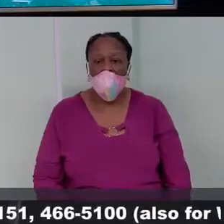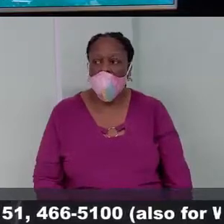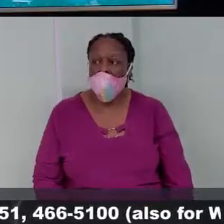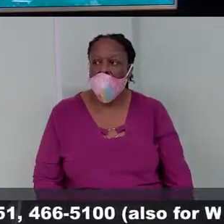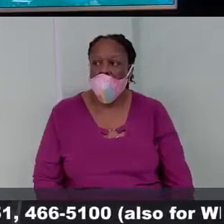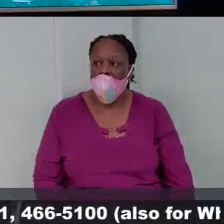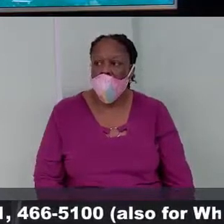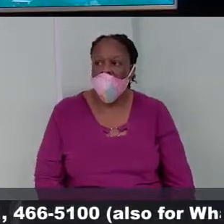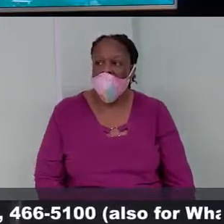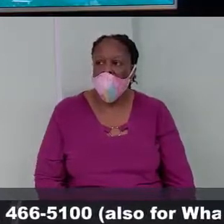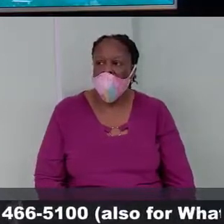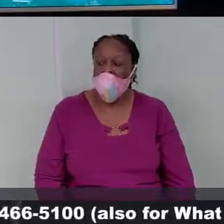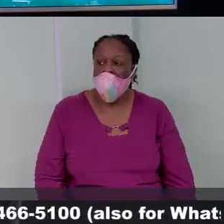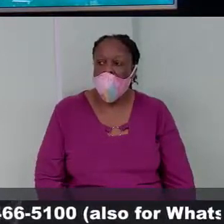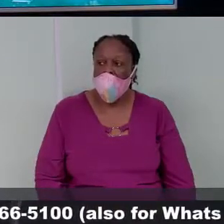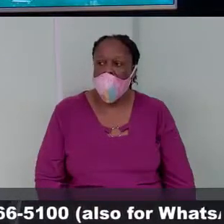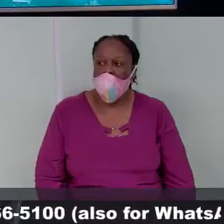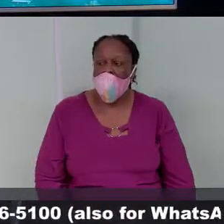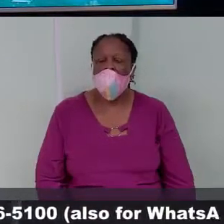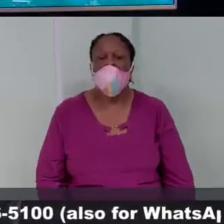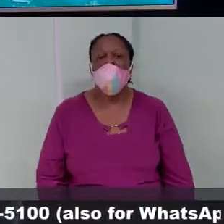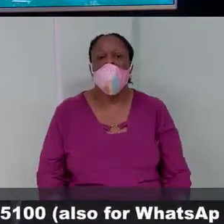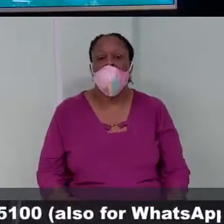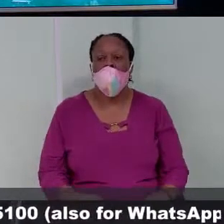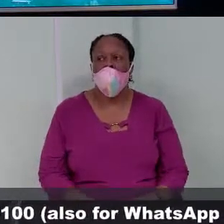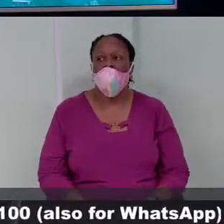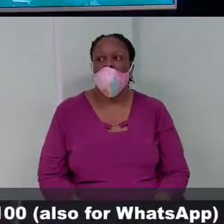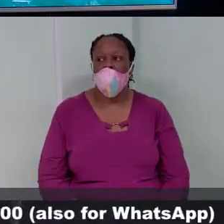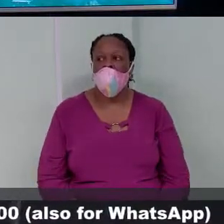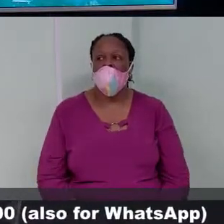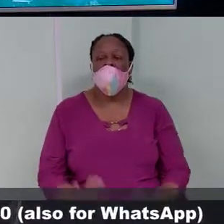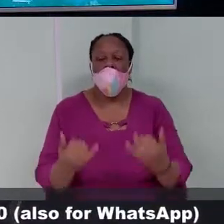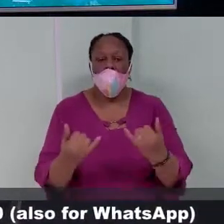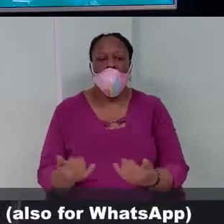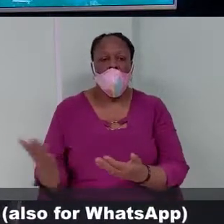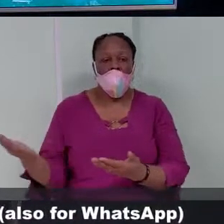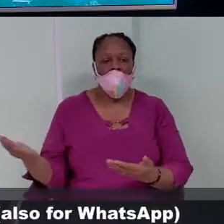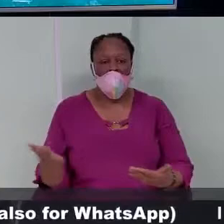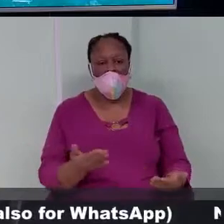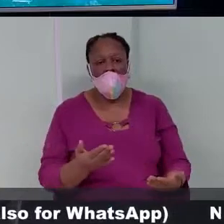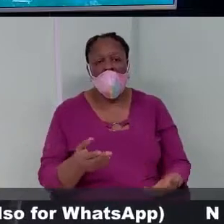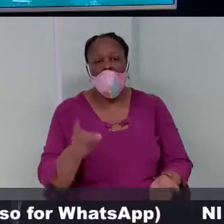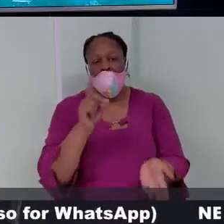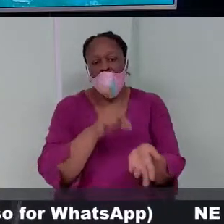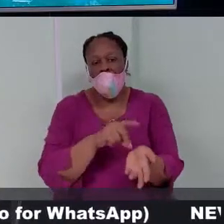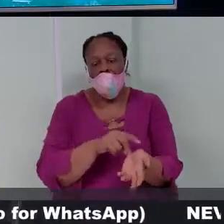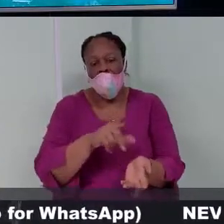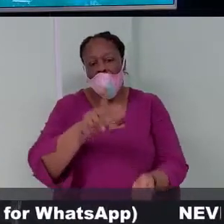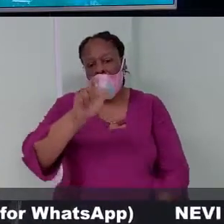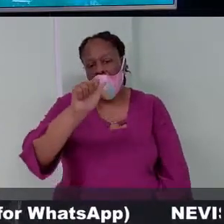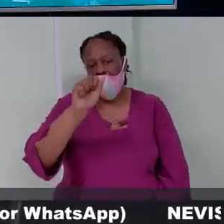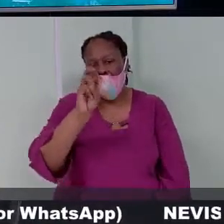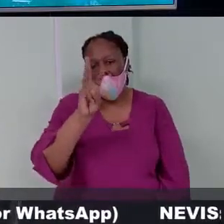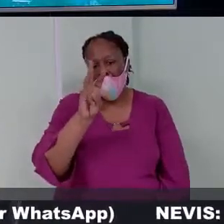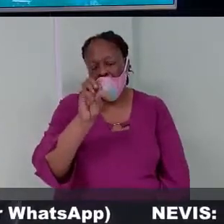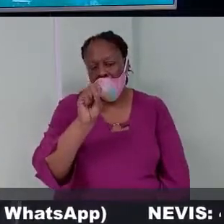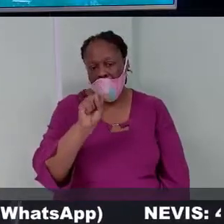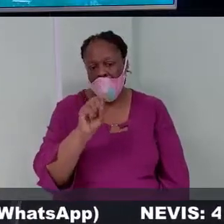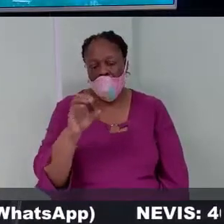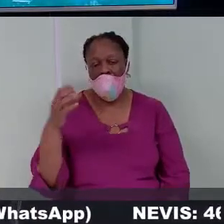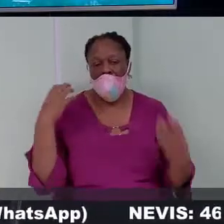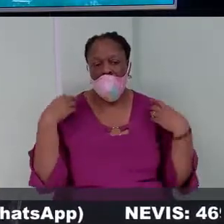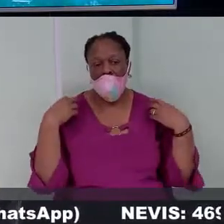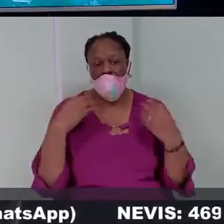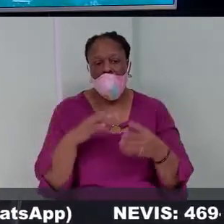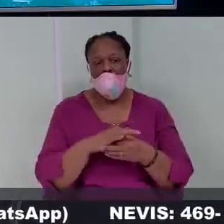Thank you very much, Superintendent Henry. I now invite Dr. Hazel Laws, our Chief Medical Officer,